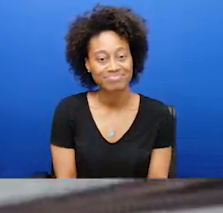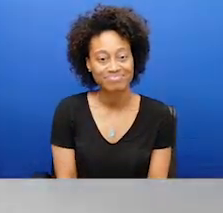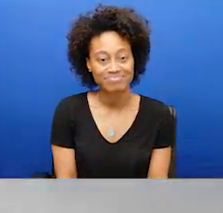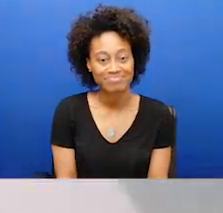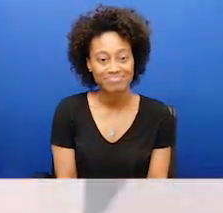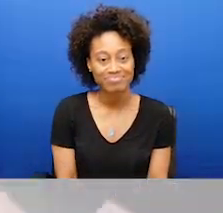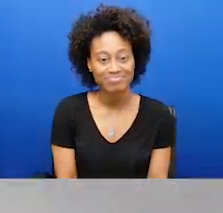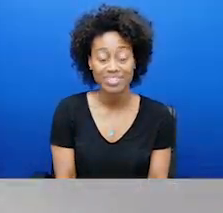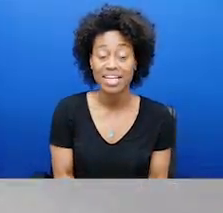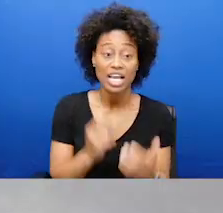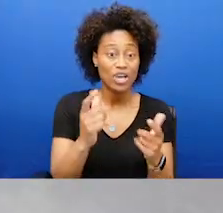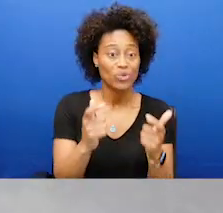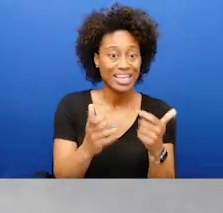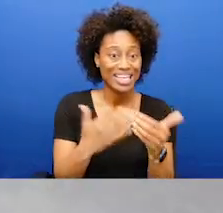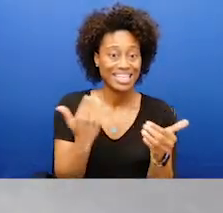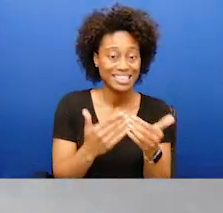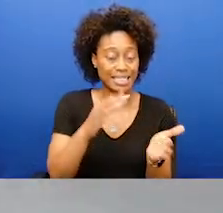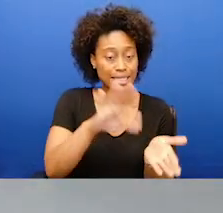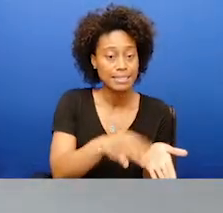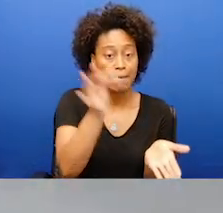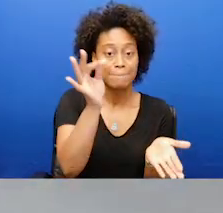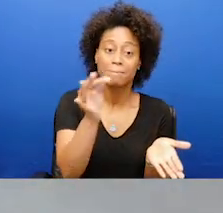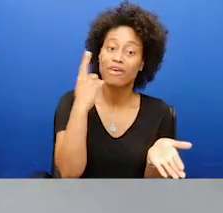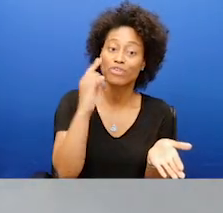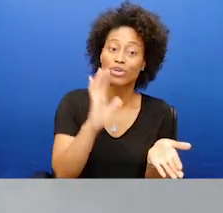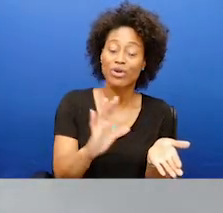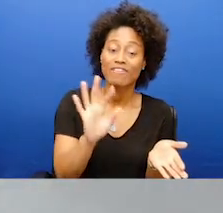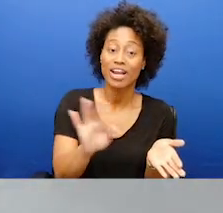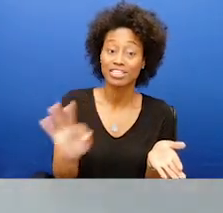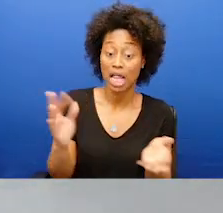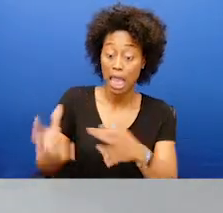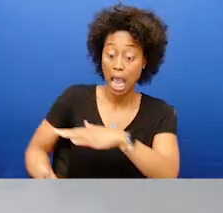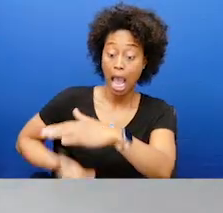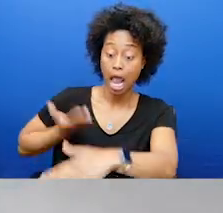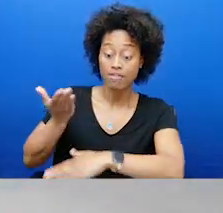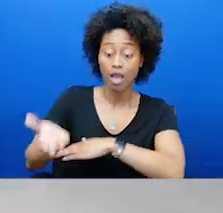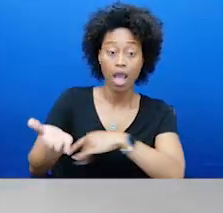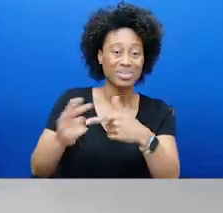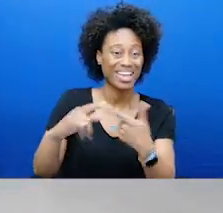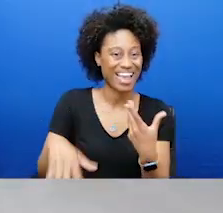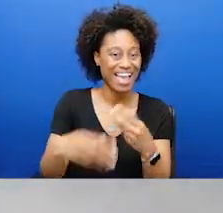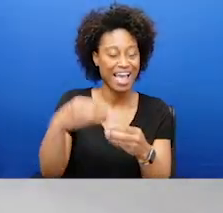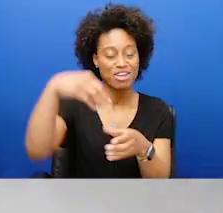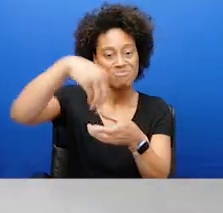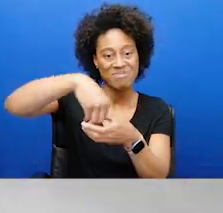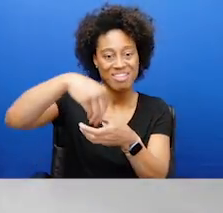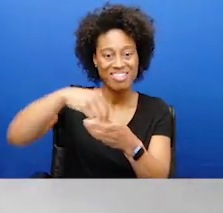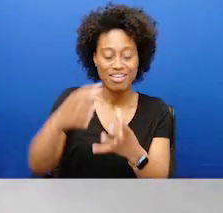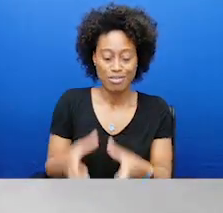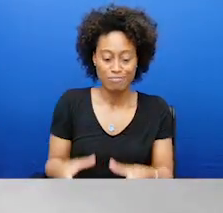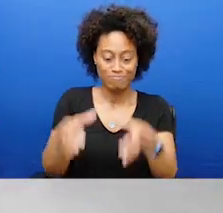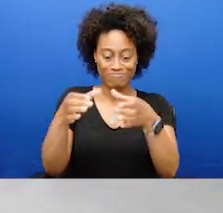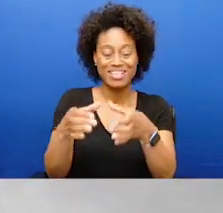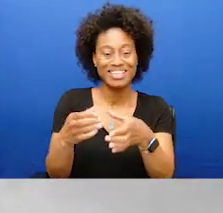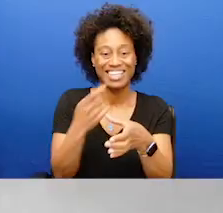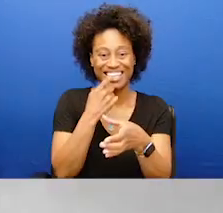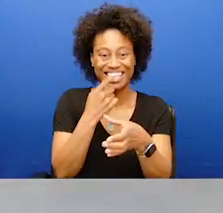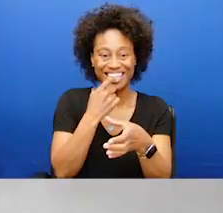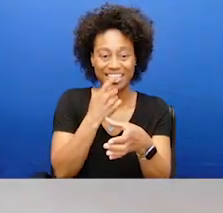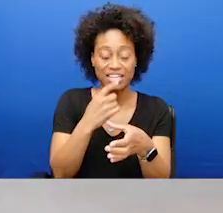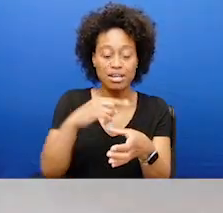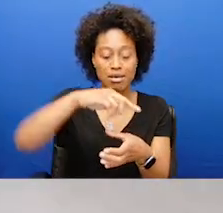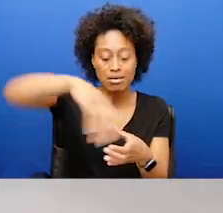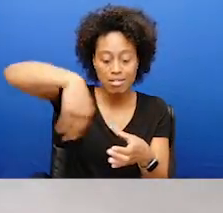And it's a quick and easy dip for these okra fries. Now that they're out the oven, I'm going to add them to